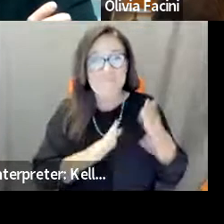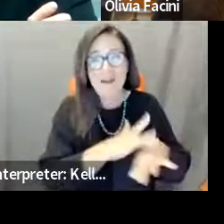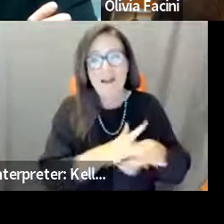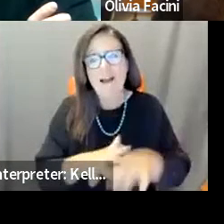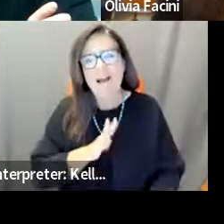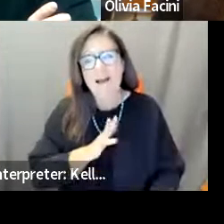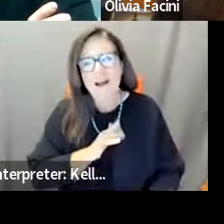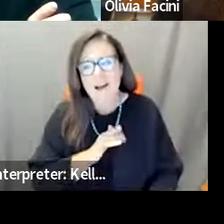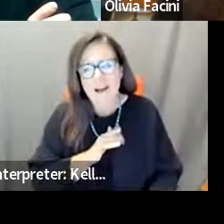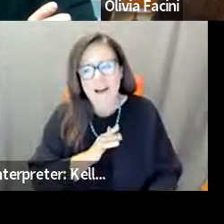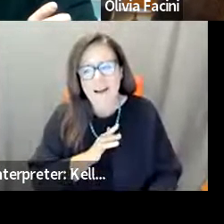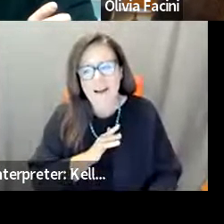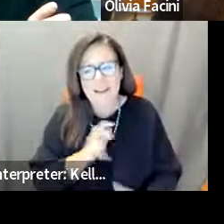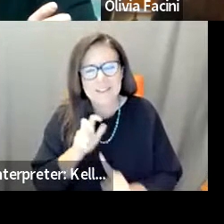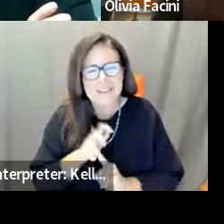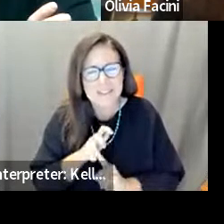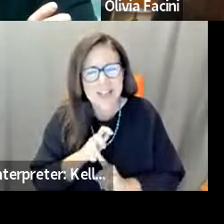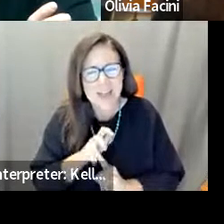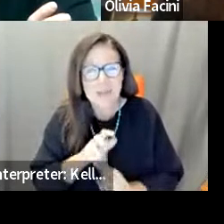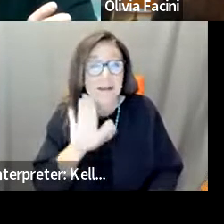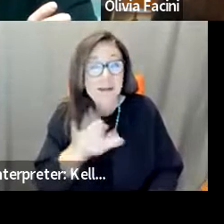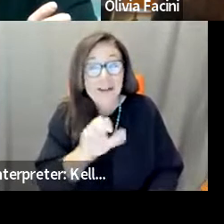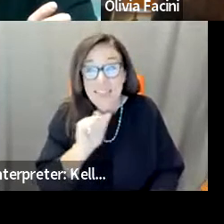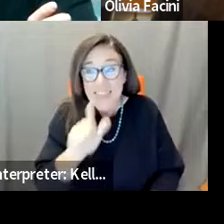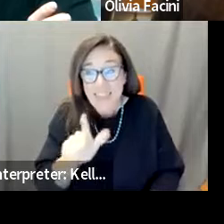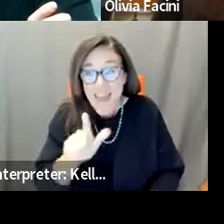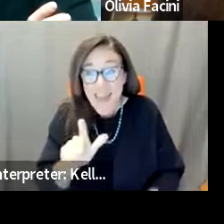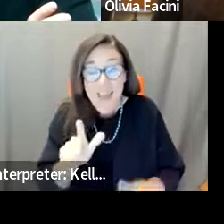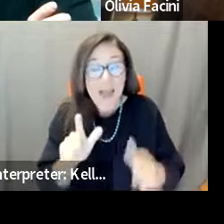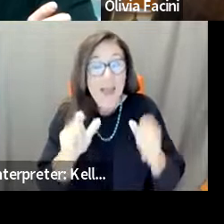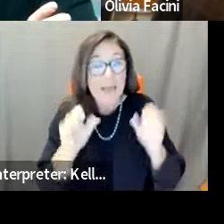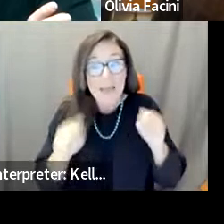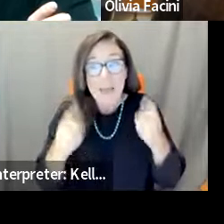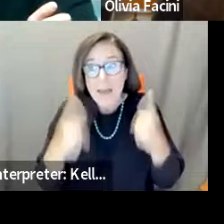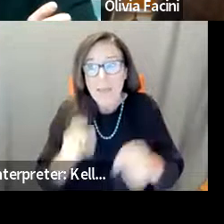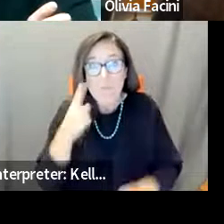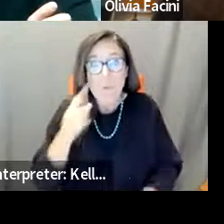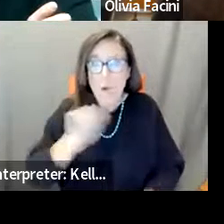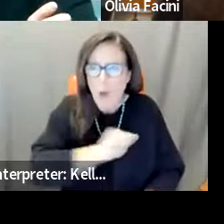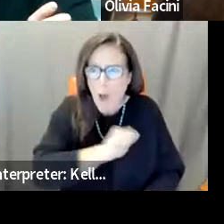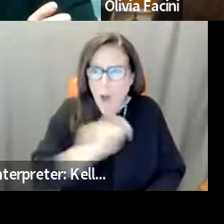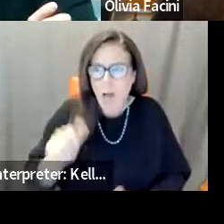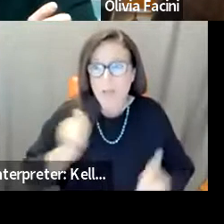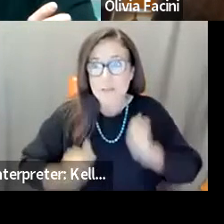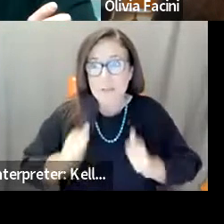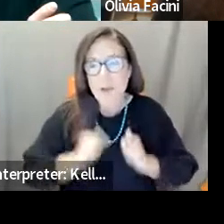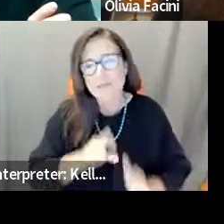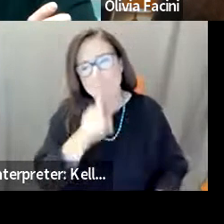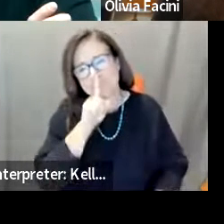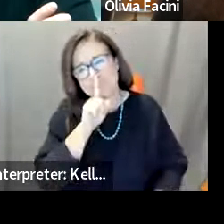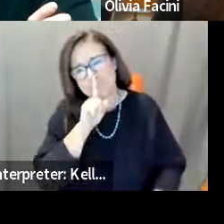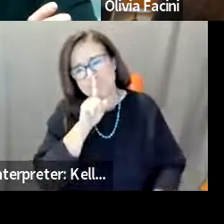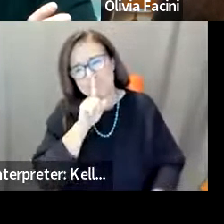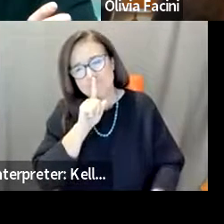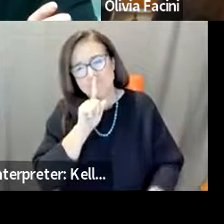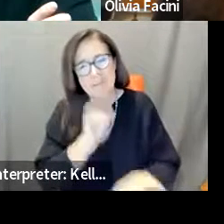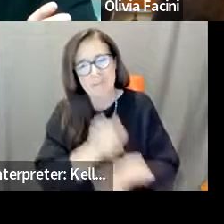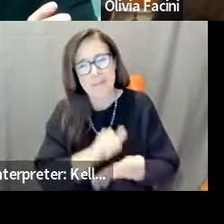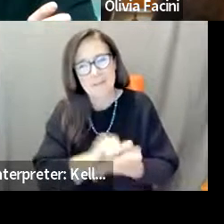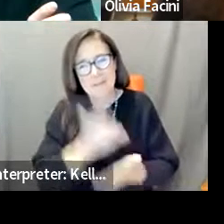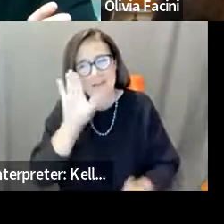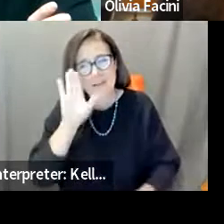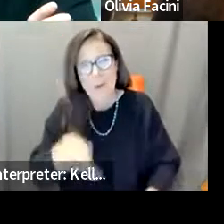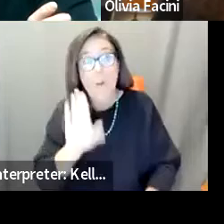all performances. That might just be too much. But it really added that sensitivity to the